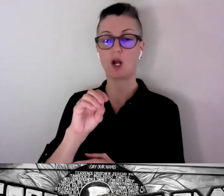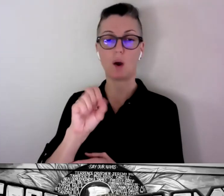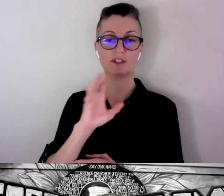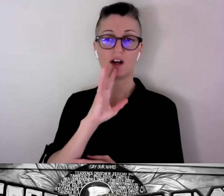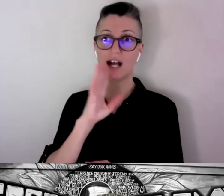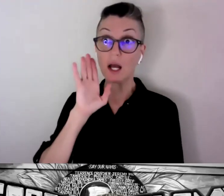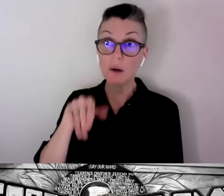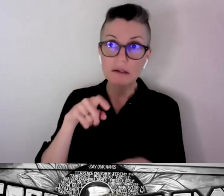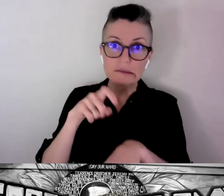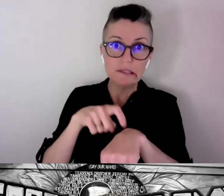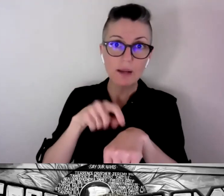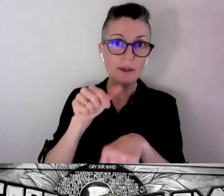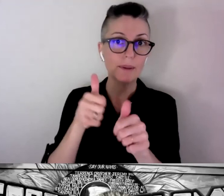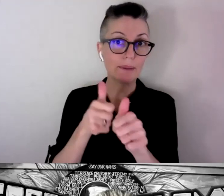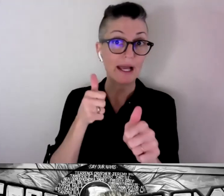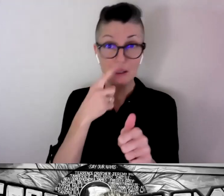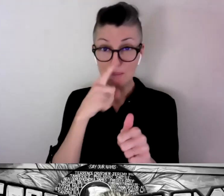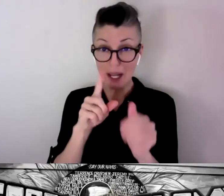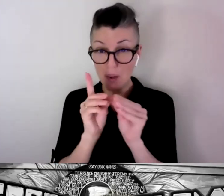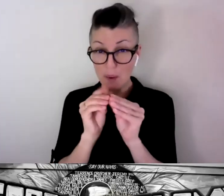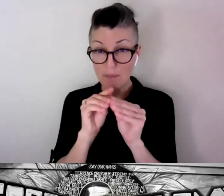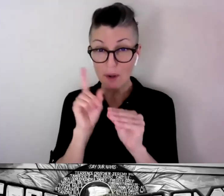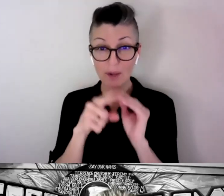running a little behind. I wonder if we have time for one more question.